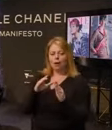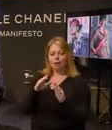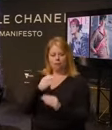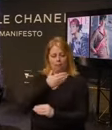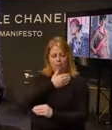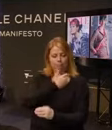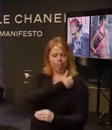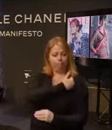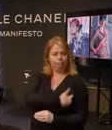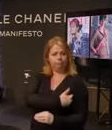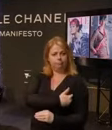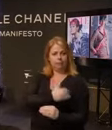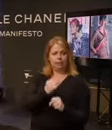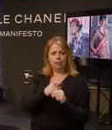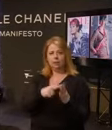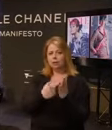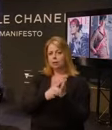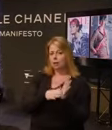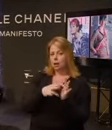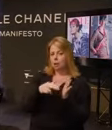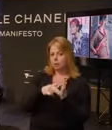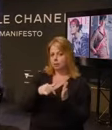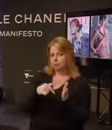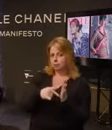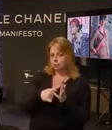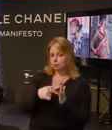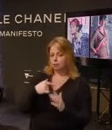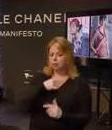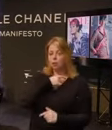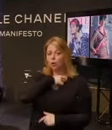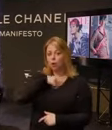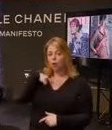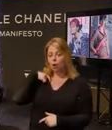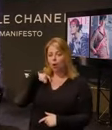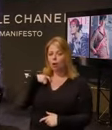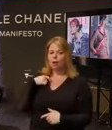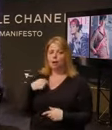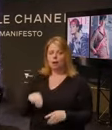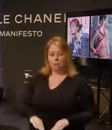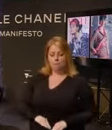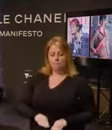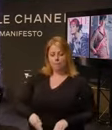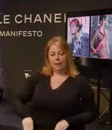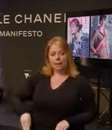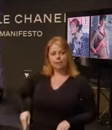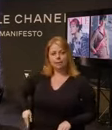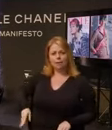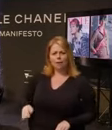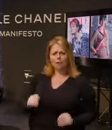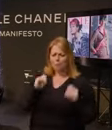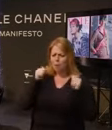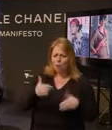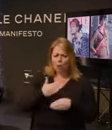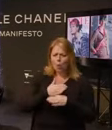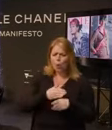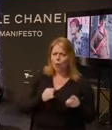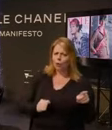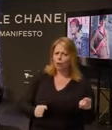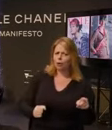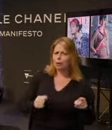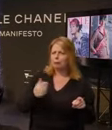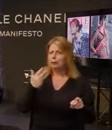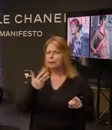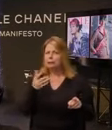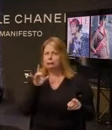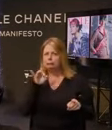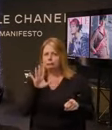garment with a collar and pleating, and it's from, you know, her very early work in the 1910s